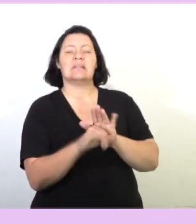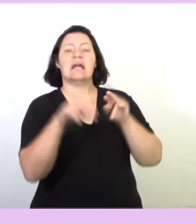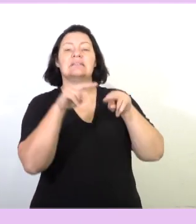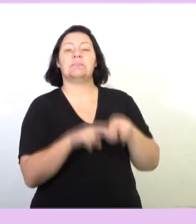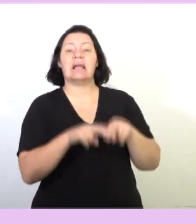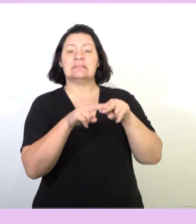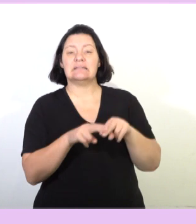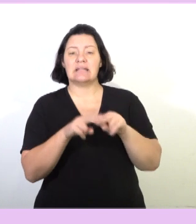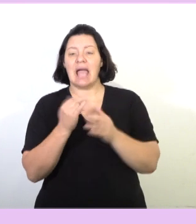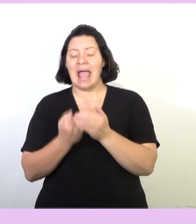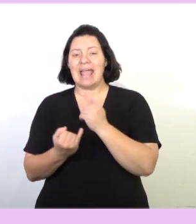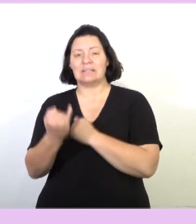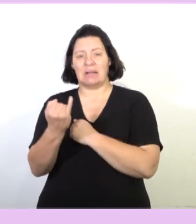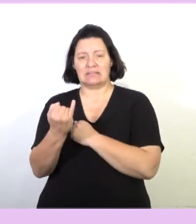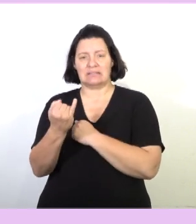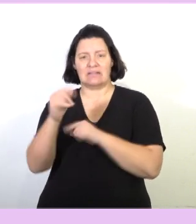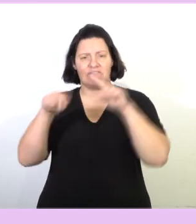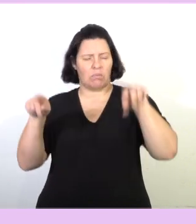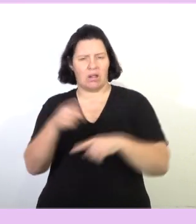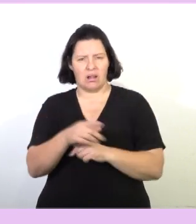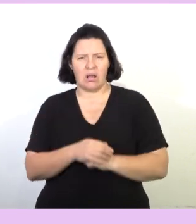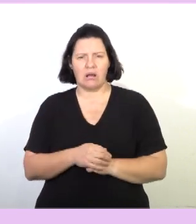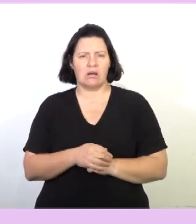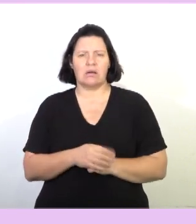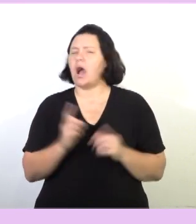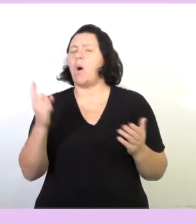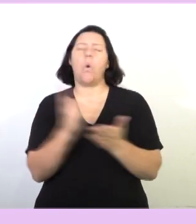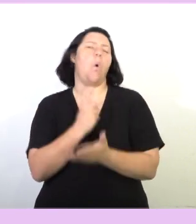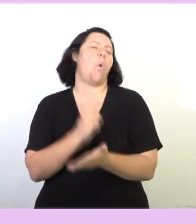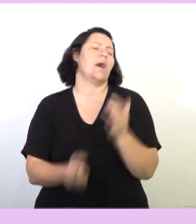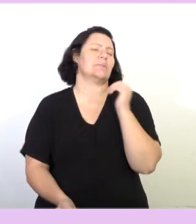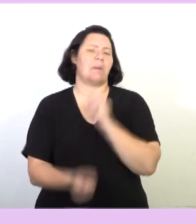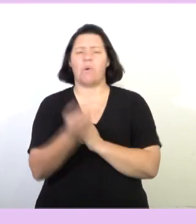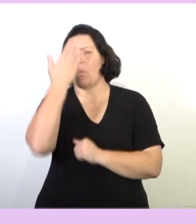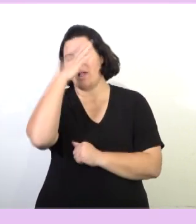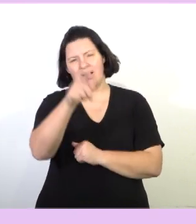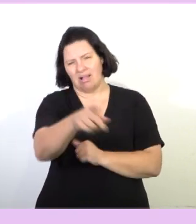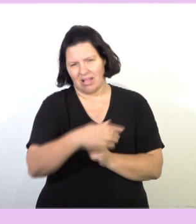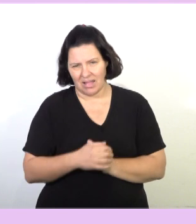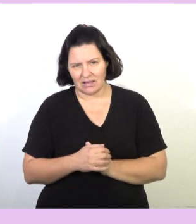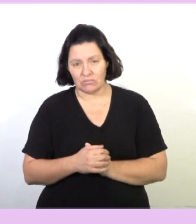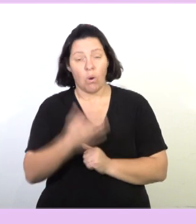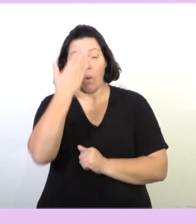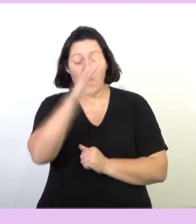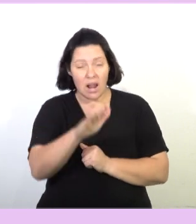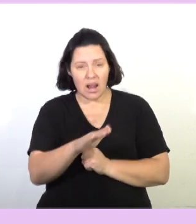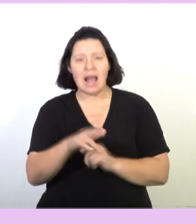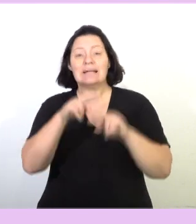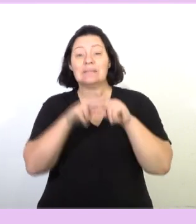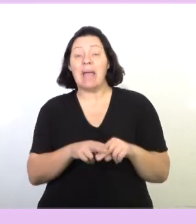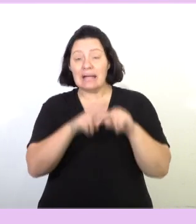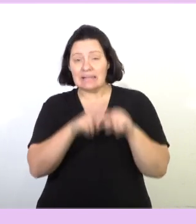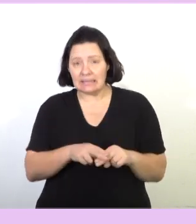the dependent and the independent variable. This question always comes up, by now we know. So we know that